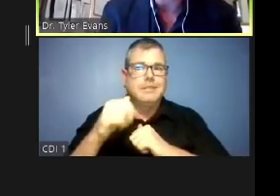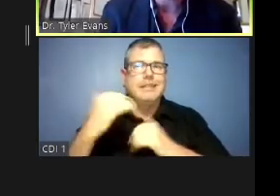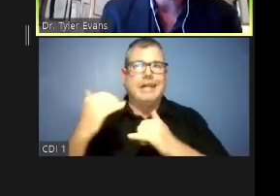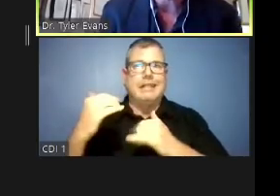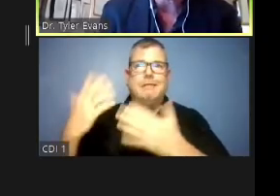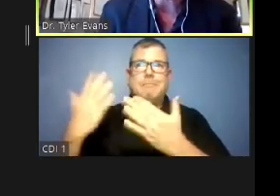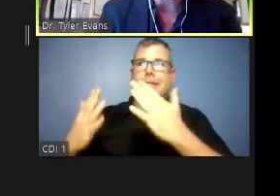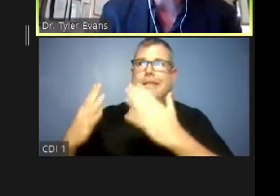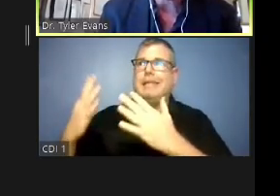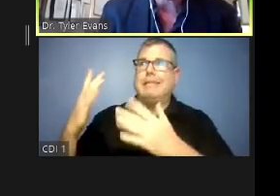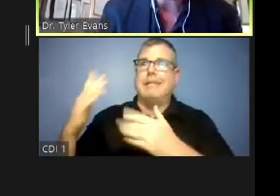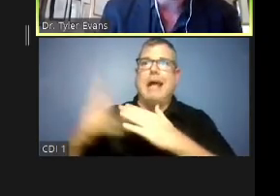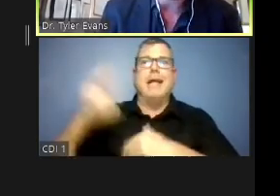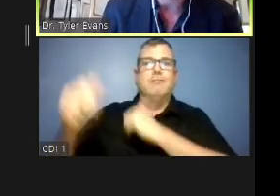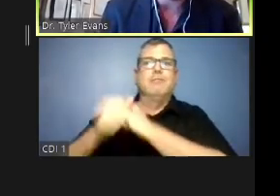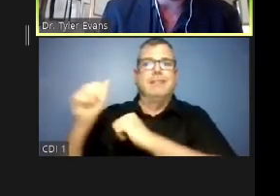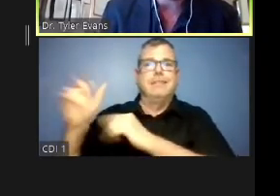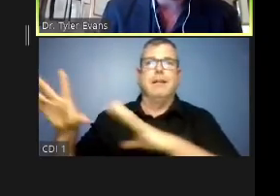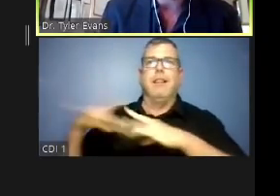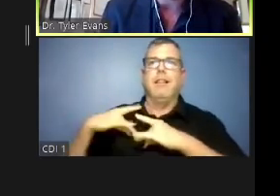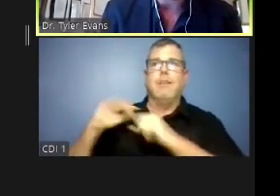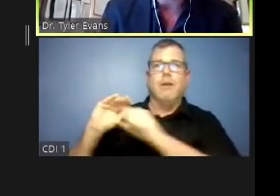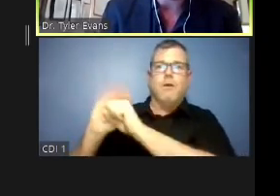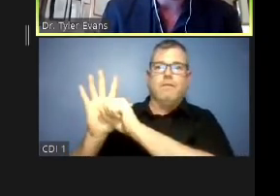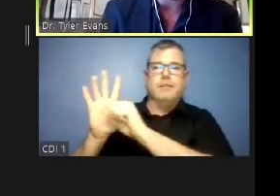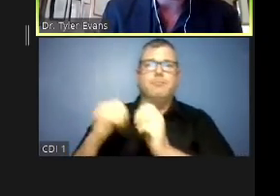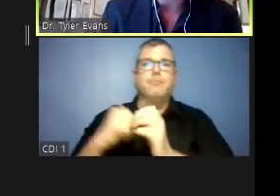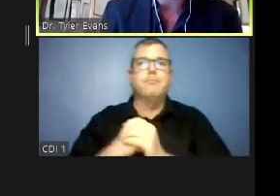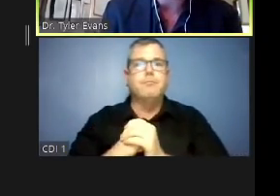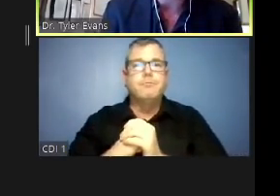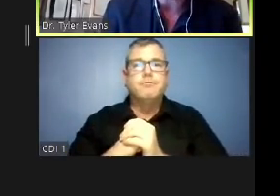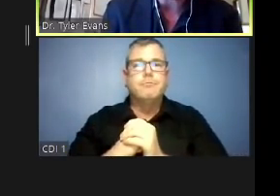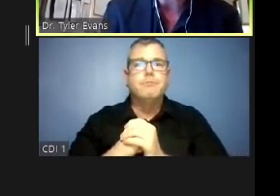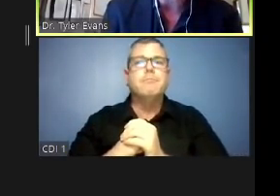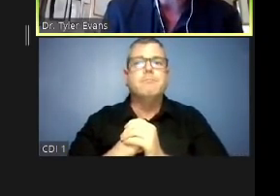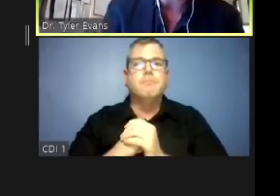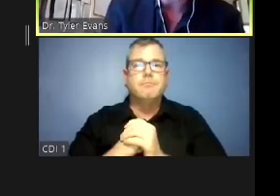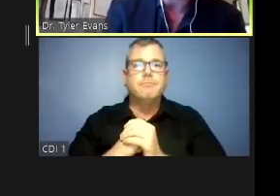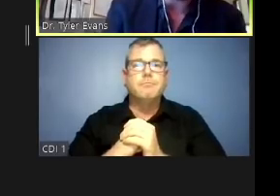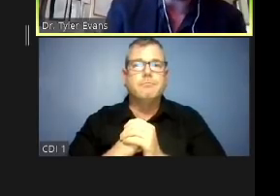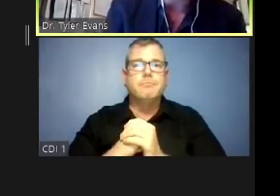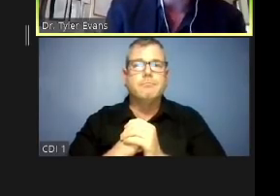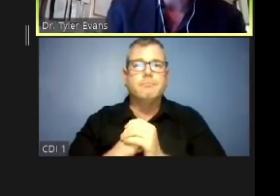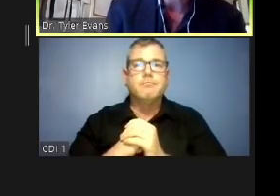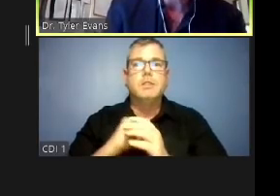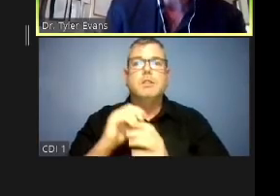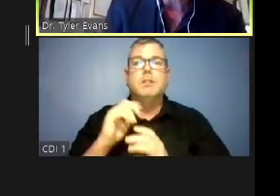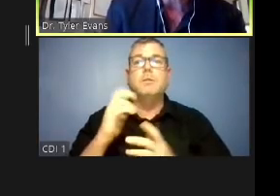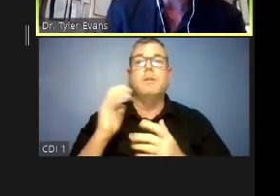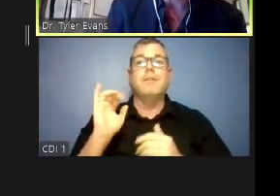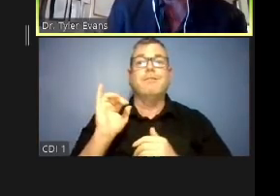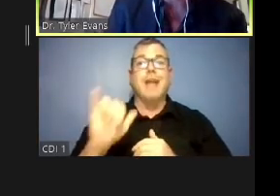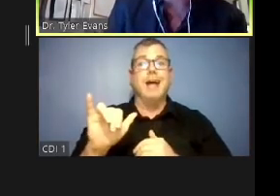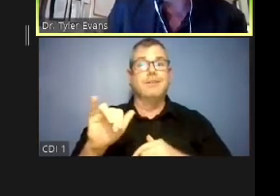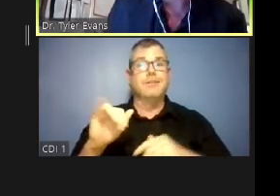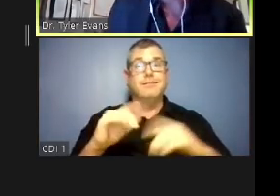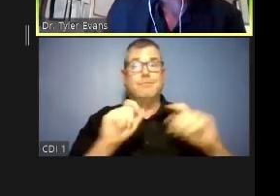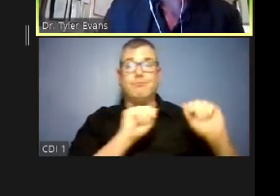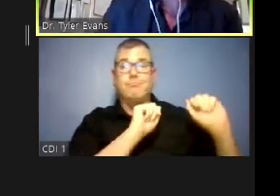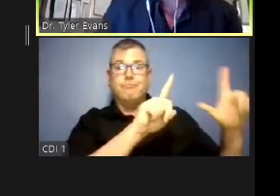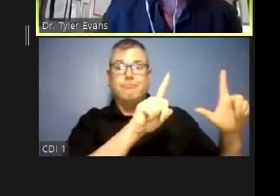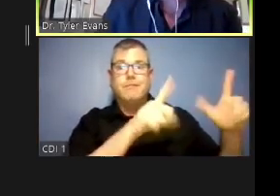progression. And so it's really, it's focused on, sort of race,